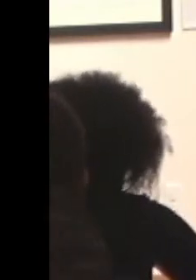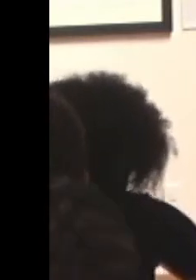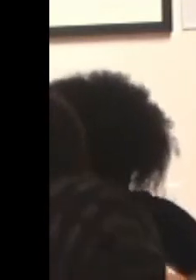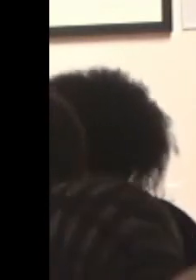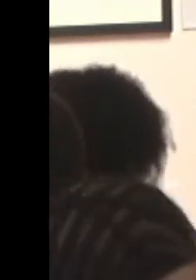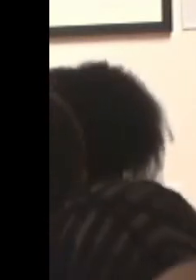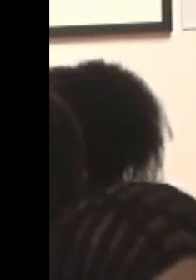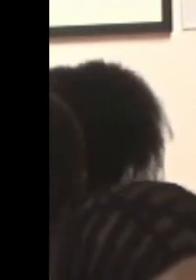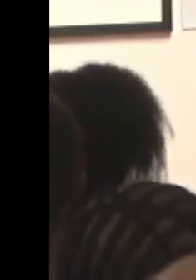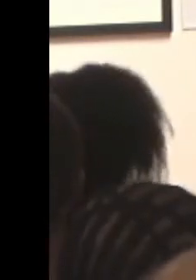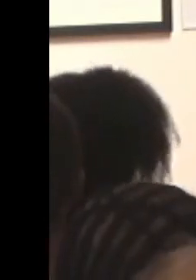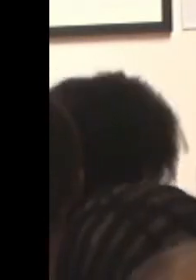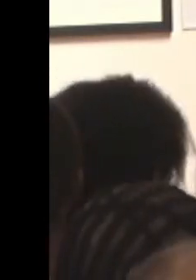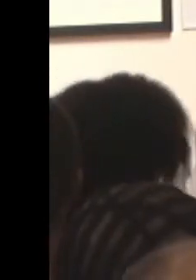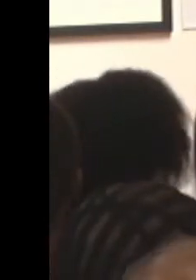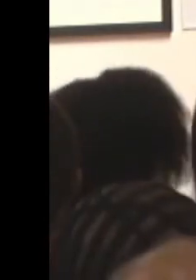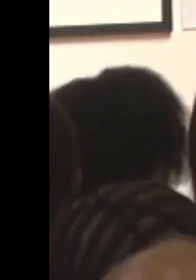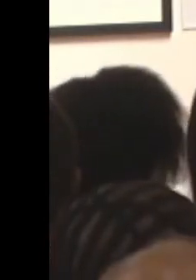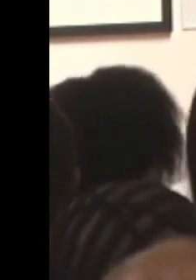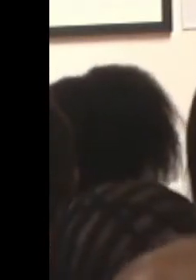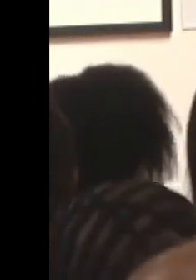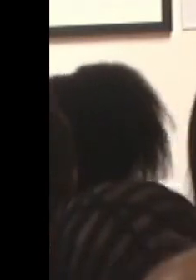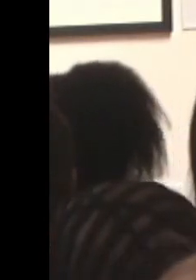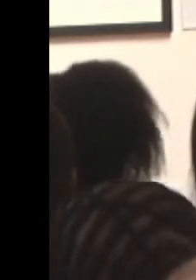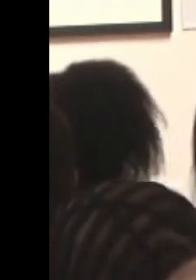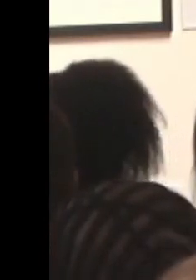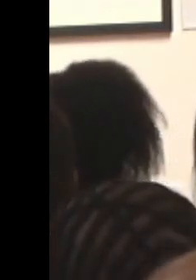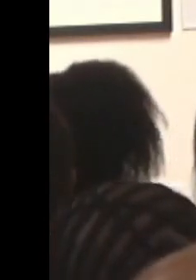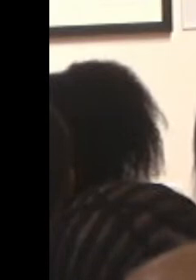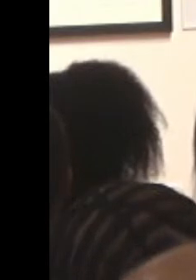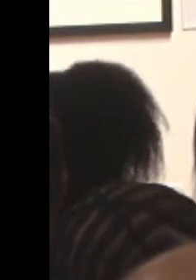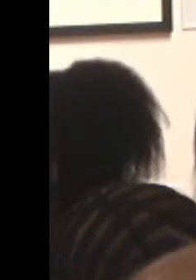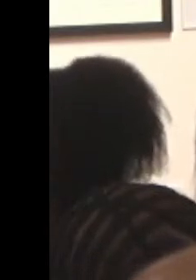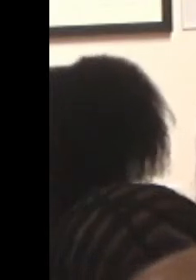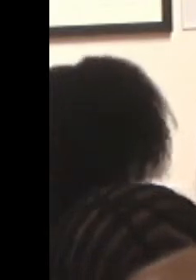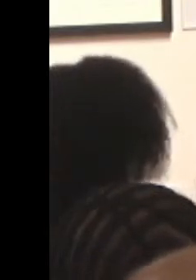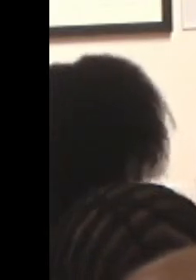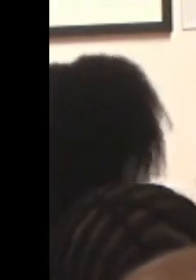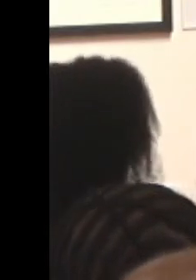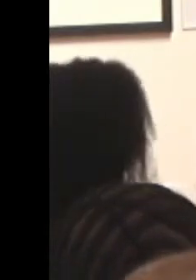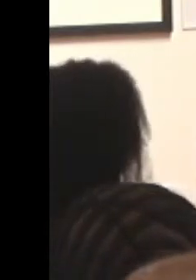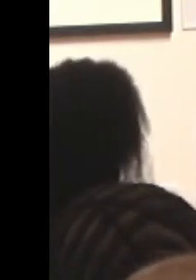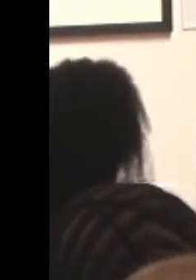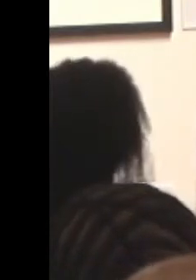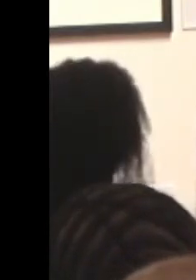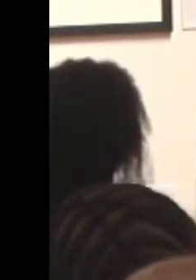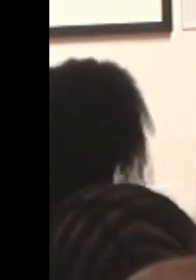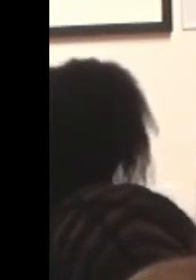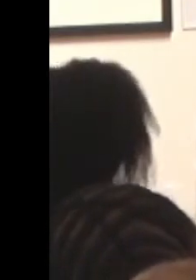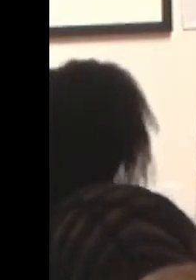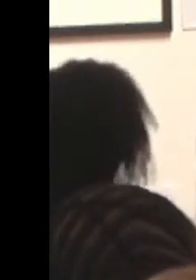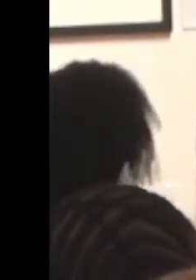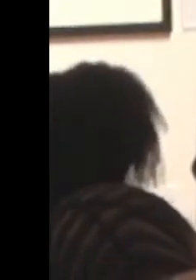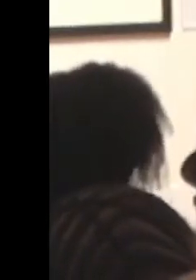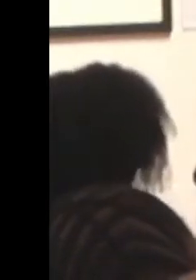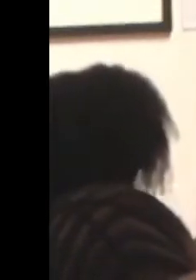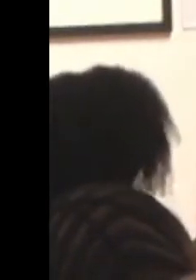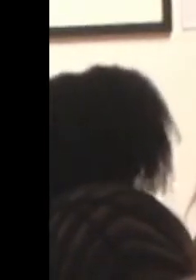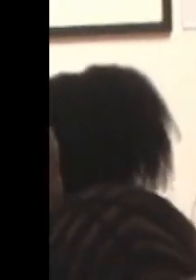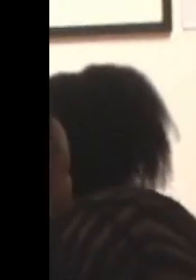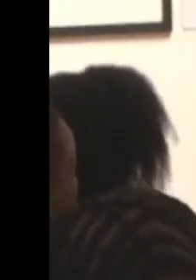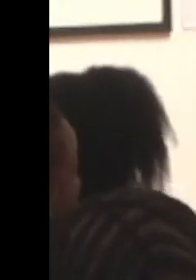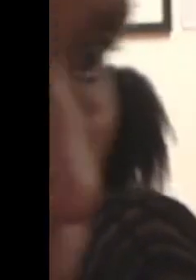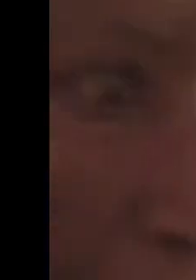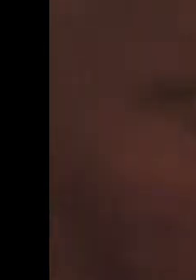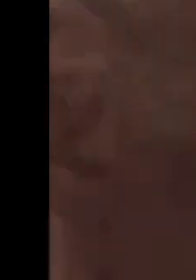I've been told there are no questions. You just have to come find me. I'm just kidding. Is that true? We have to take some questions. Let's do it. Yes,